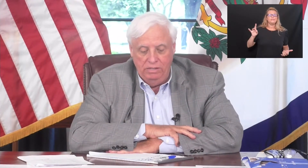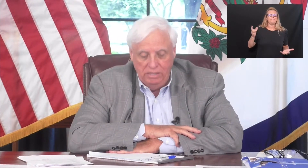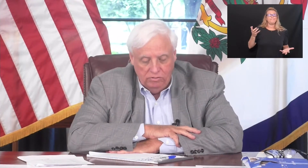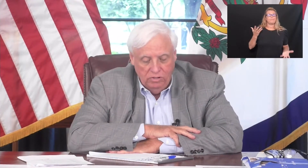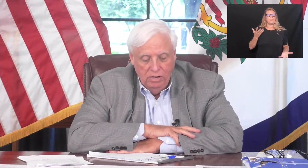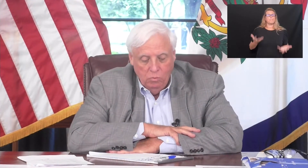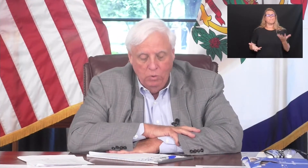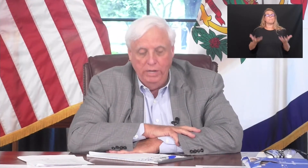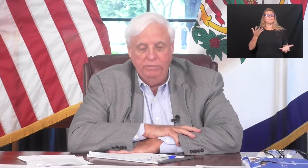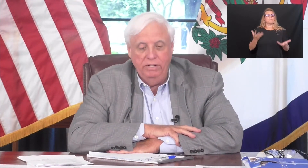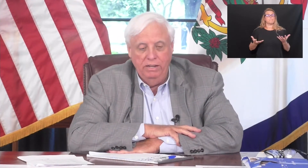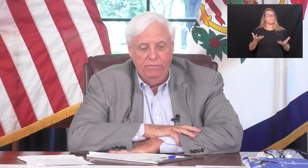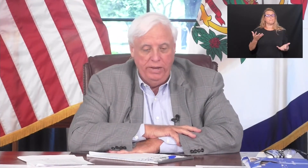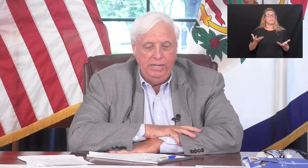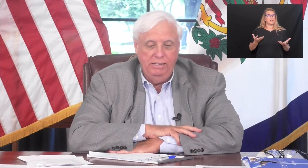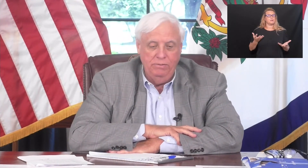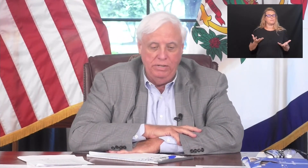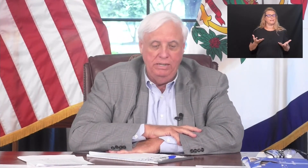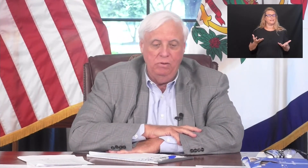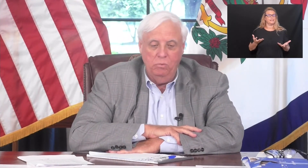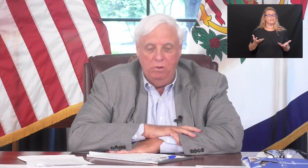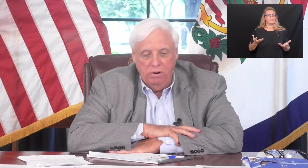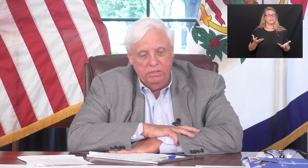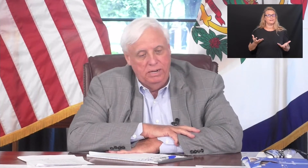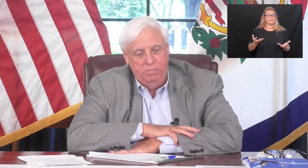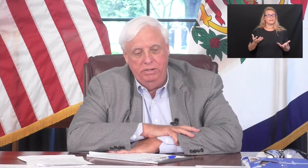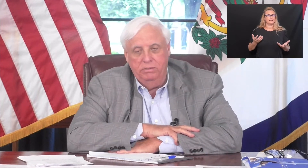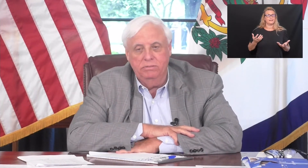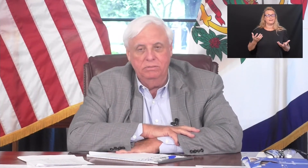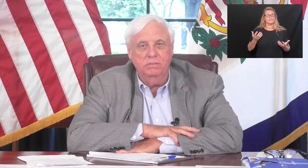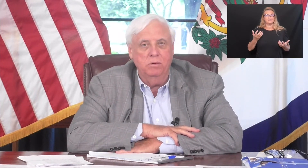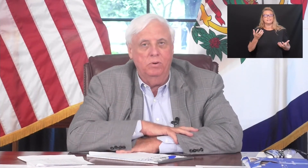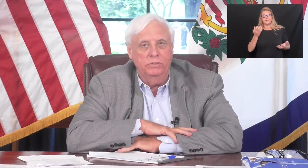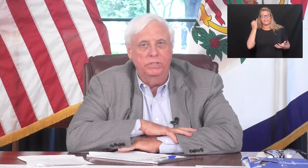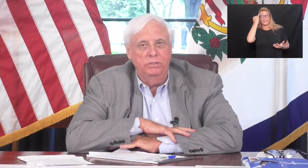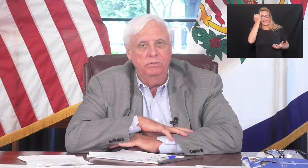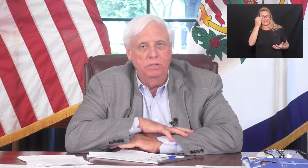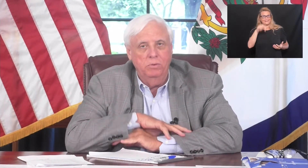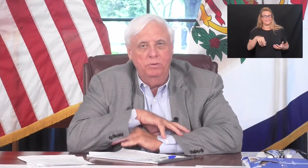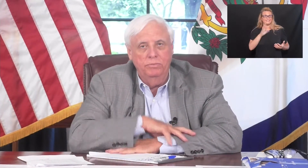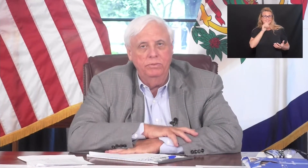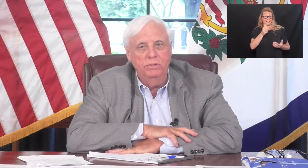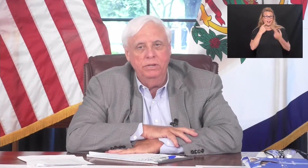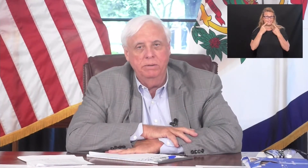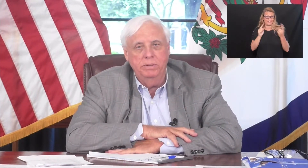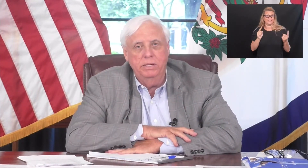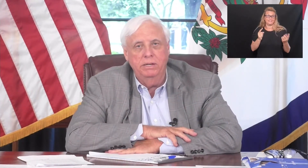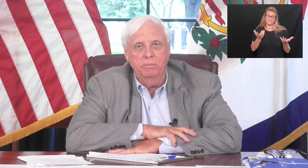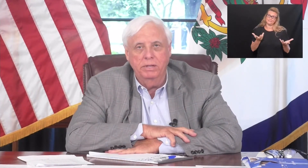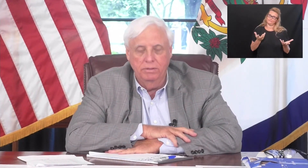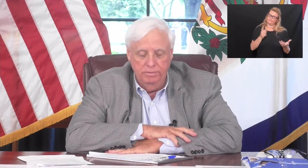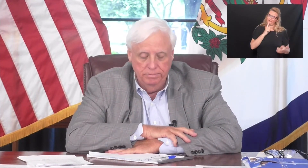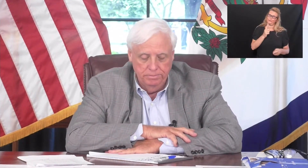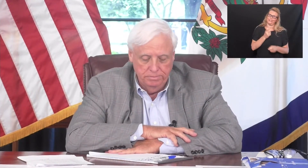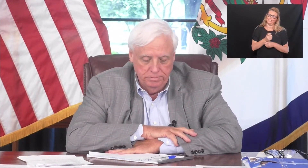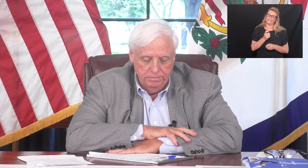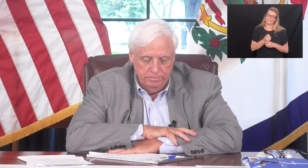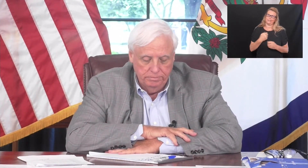that this wasn't effective and didn't work, come on, June, come on. You got to be kidding me.